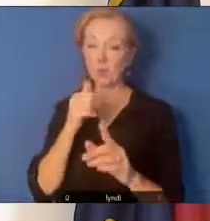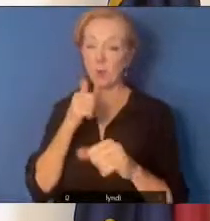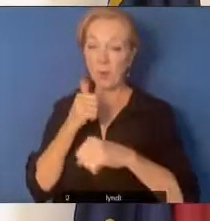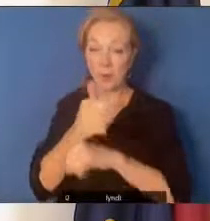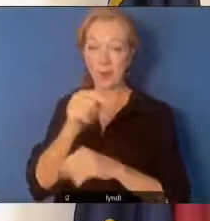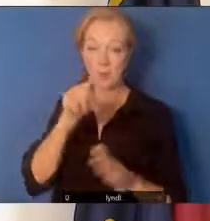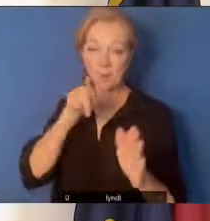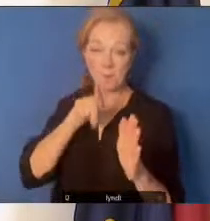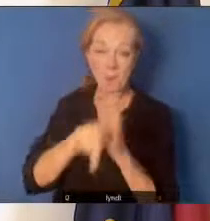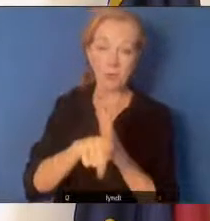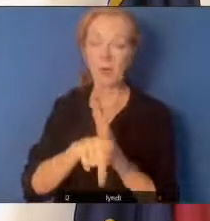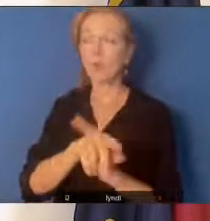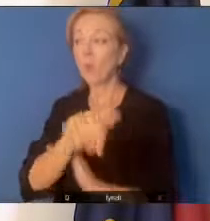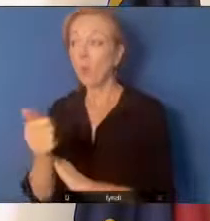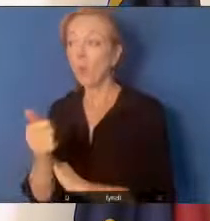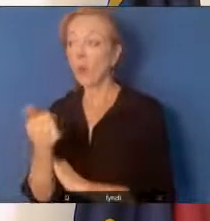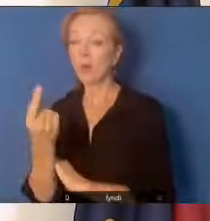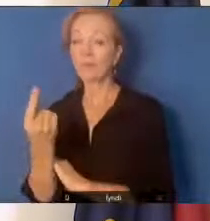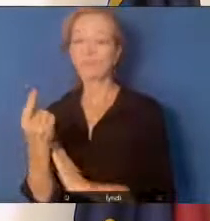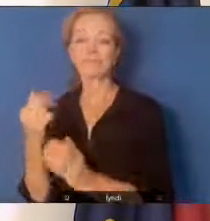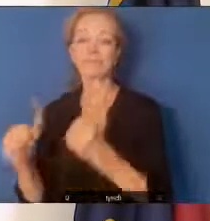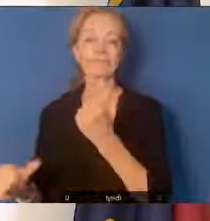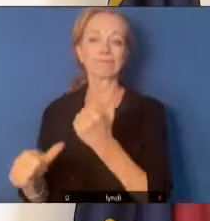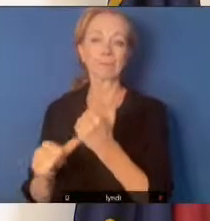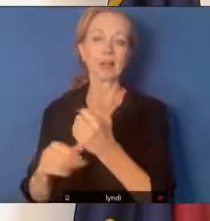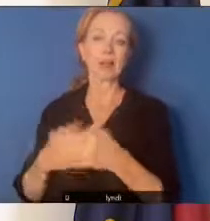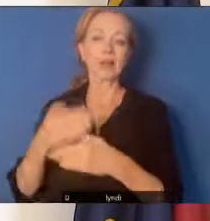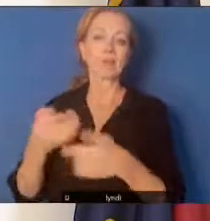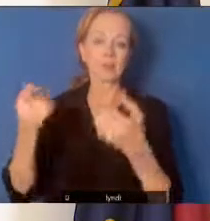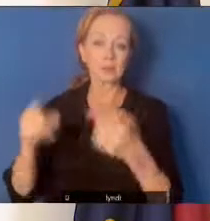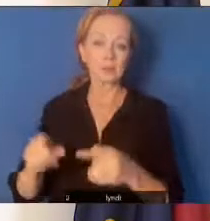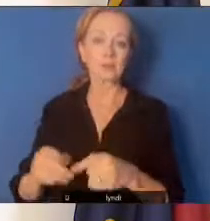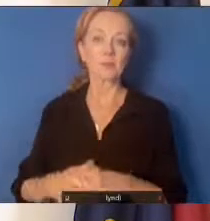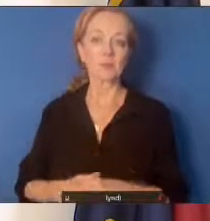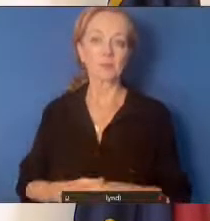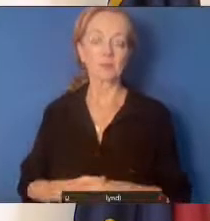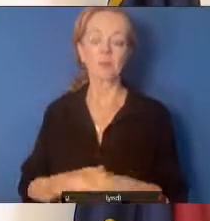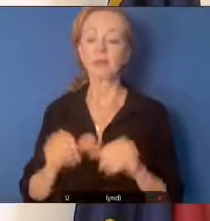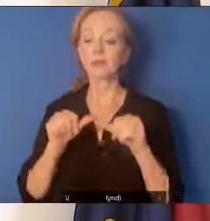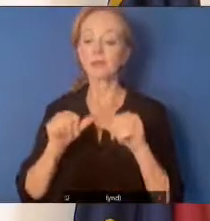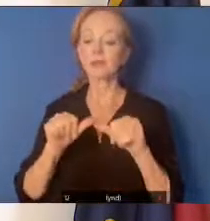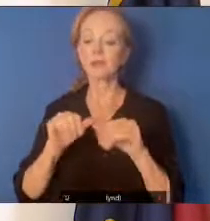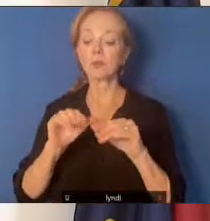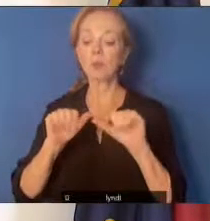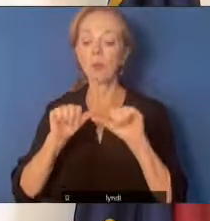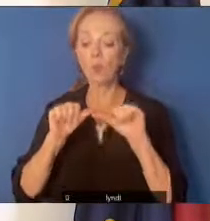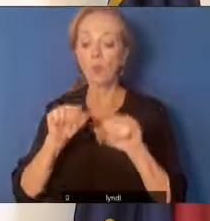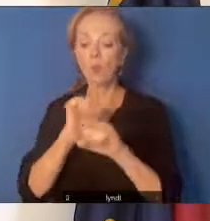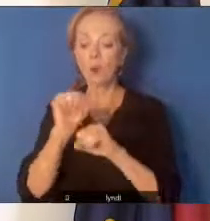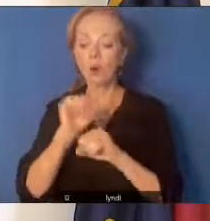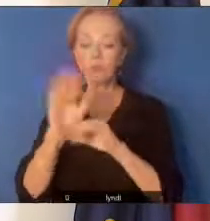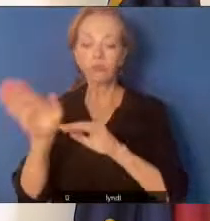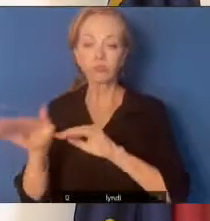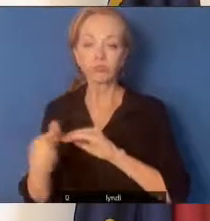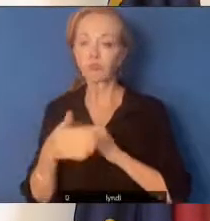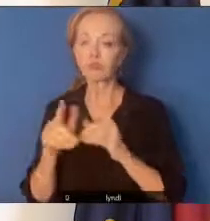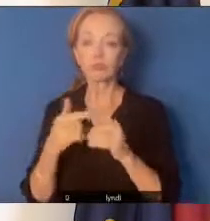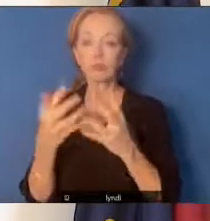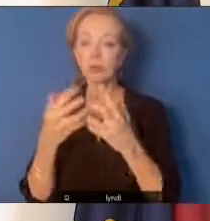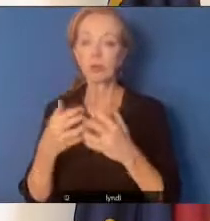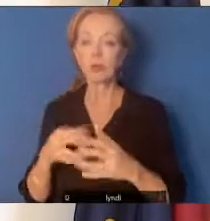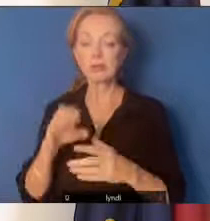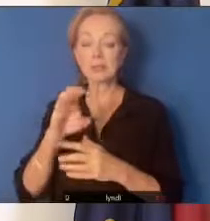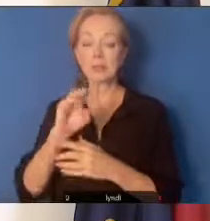fact. After that time, we have continued working through the night and through these days, leveraging the combined resources of